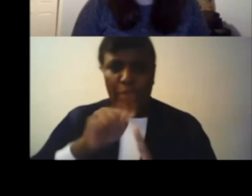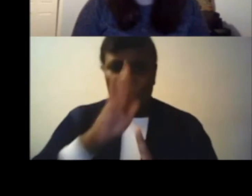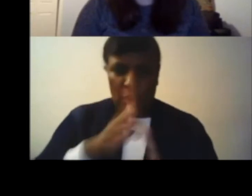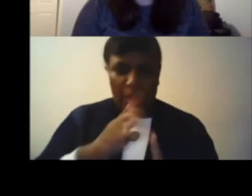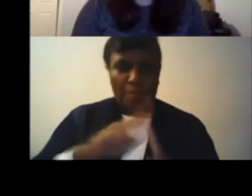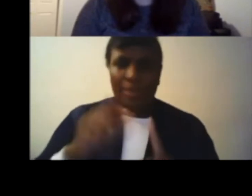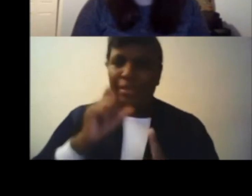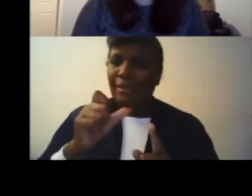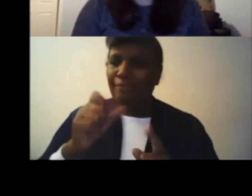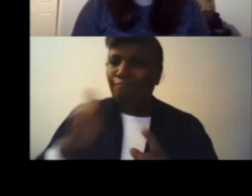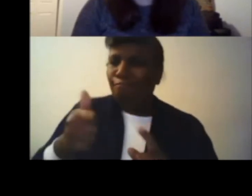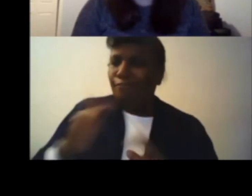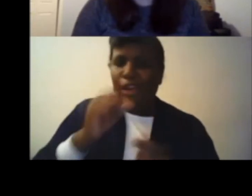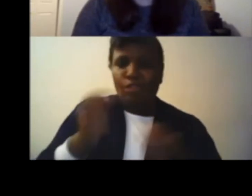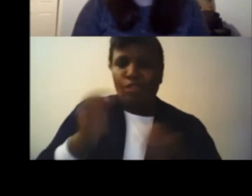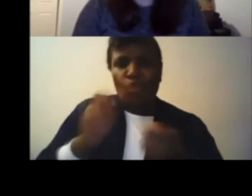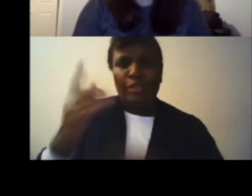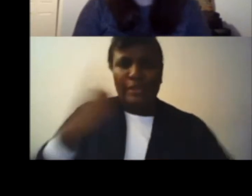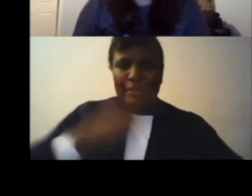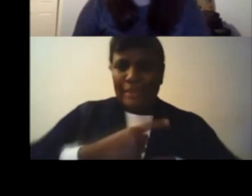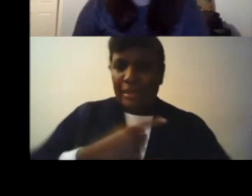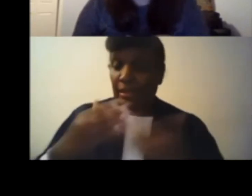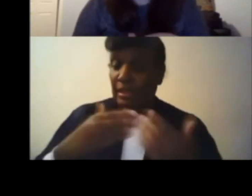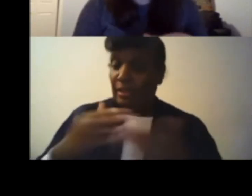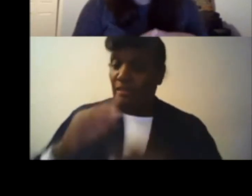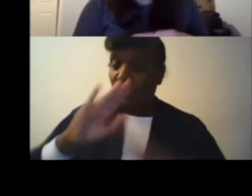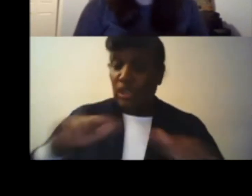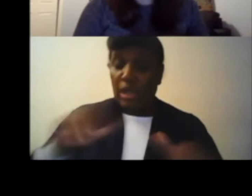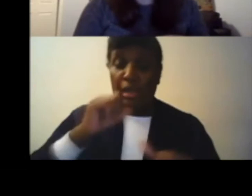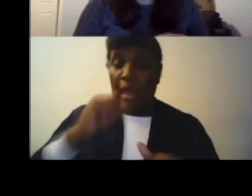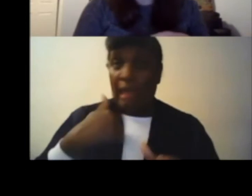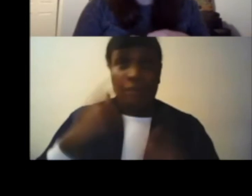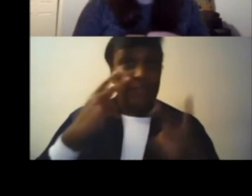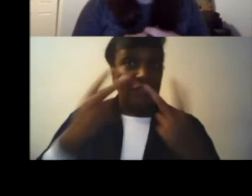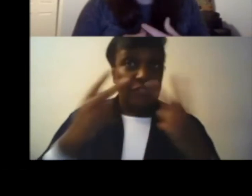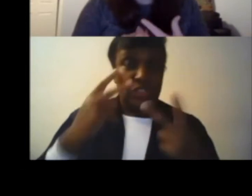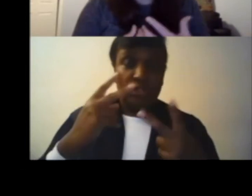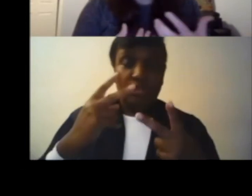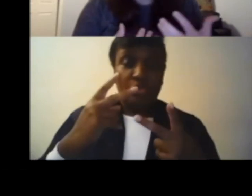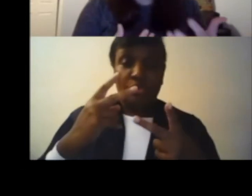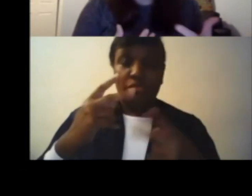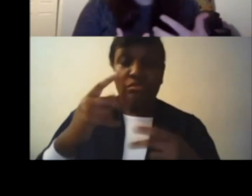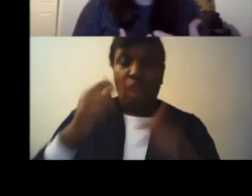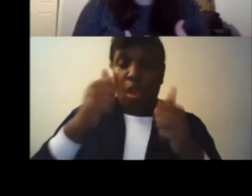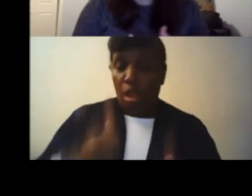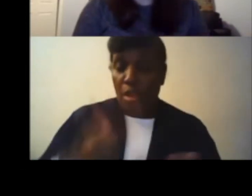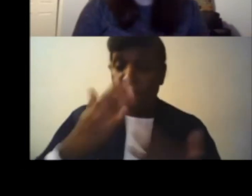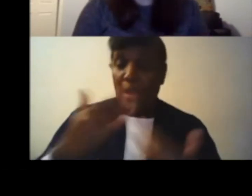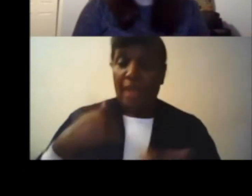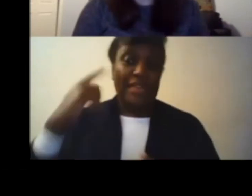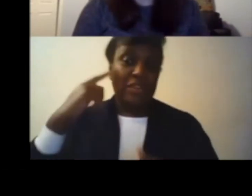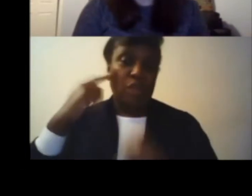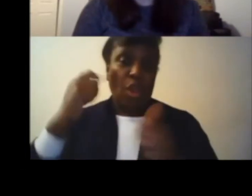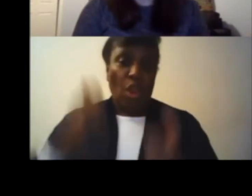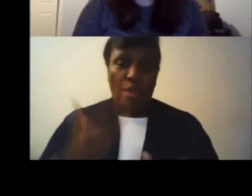And so even for a child who may not also have vision loss, but only has hearing loss, they may be missing those natural cues that